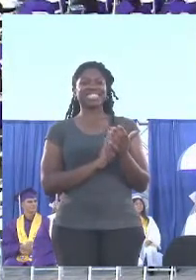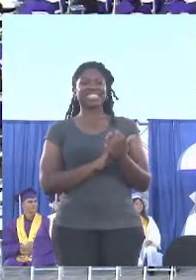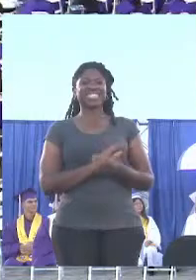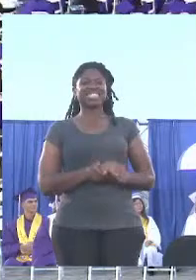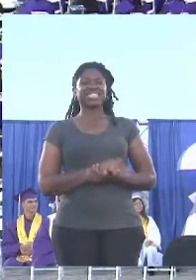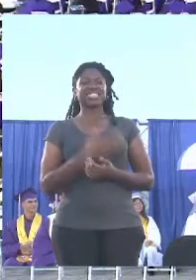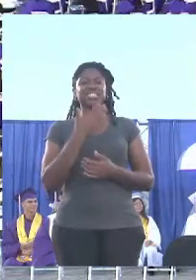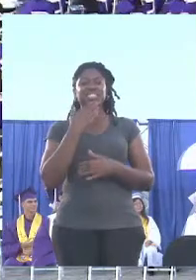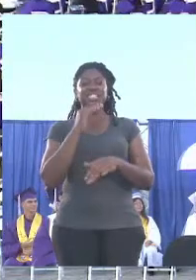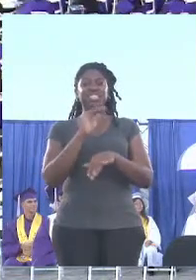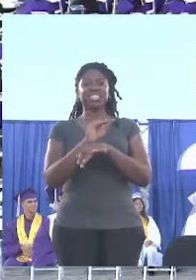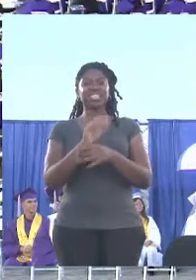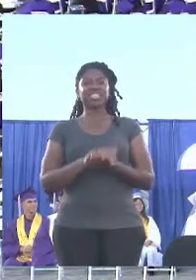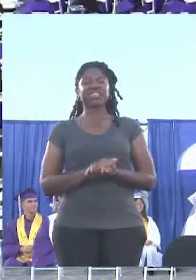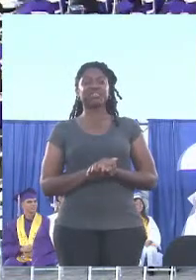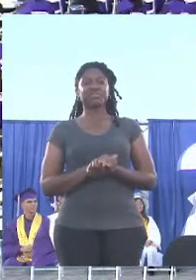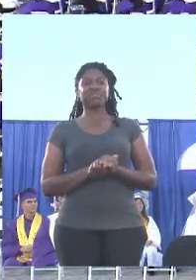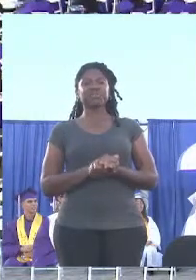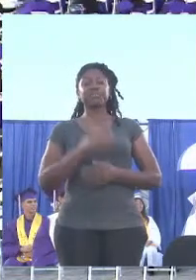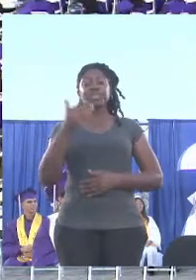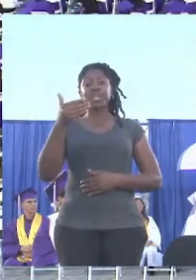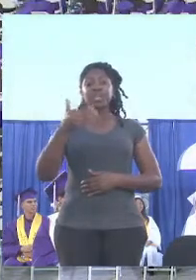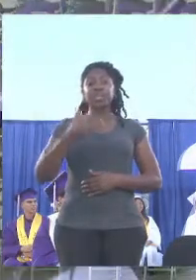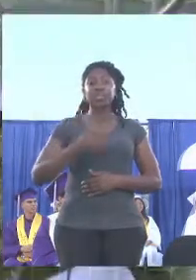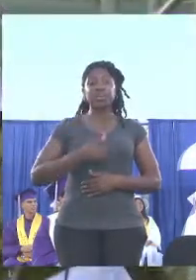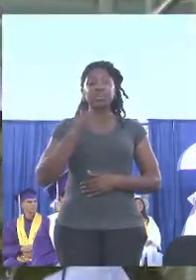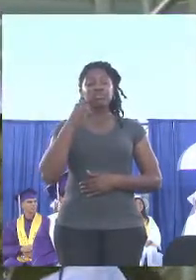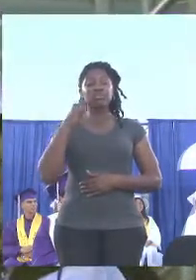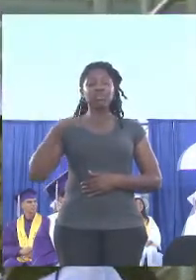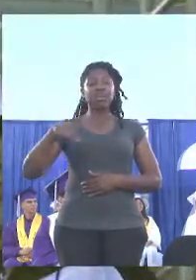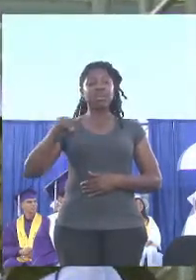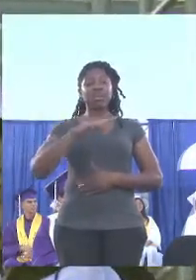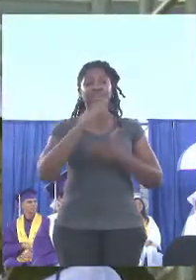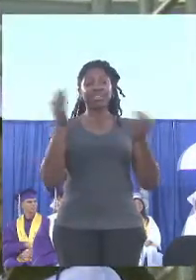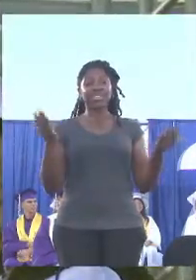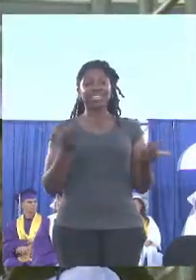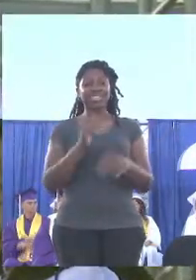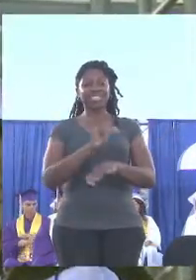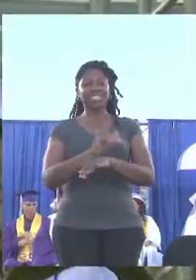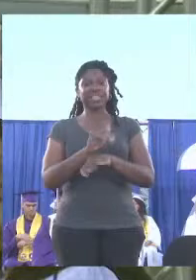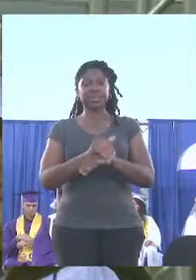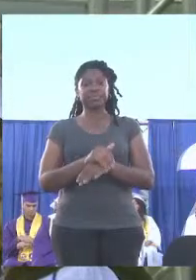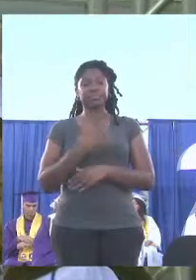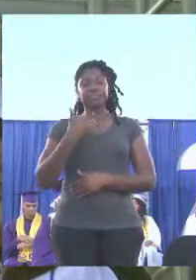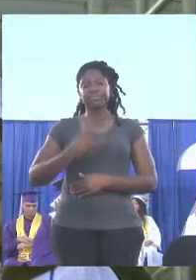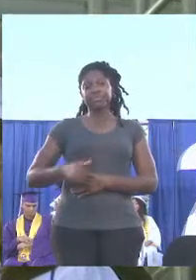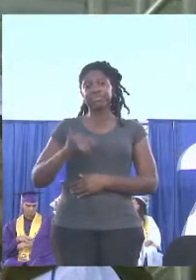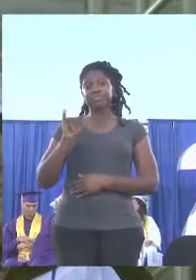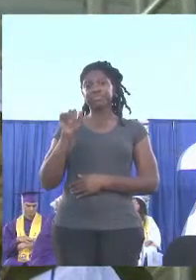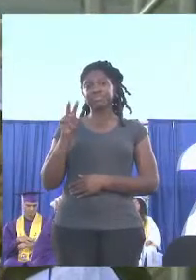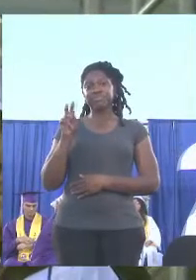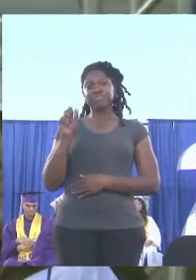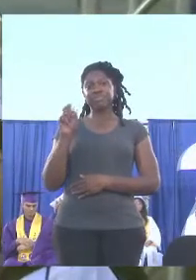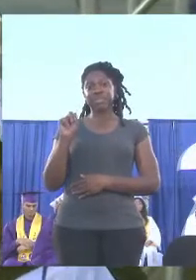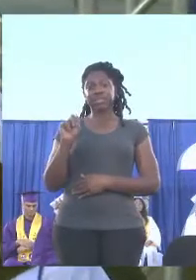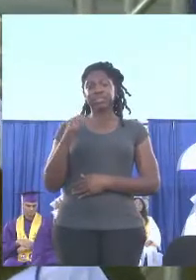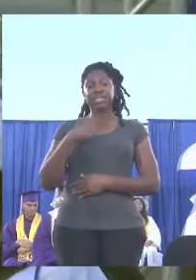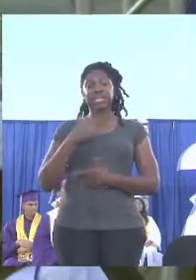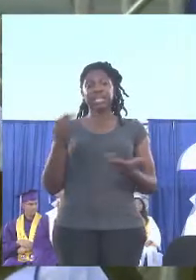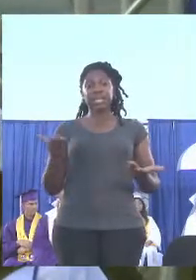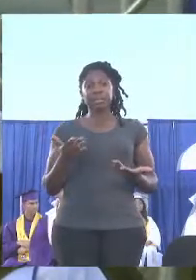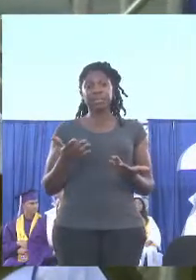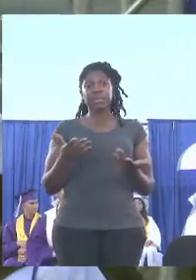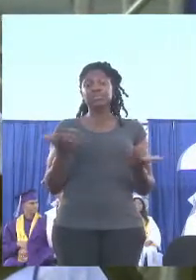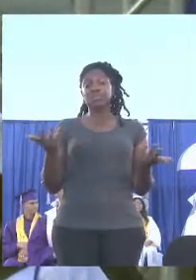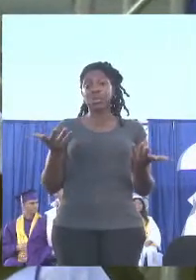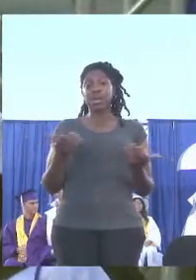Good evening, and a warm welcome to the graduation ceremony of Brackenridge High School. My name is Ivan, and I stand before you as a salutatorian